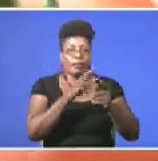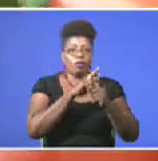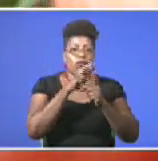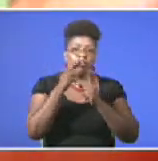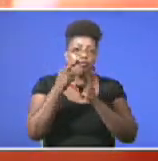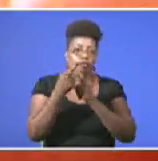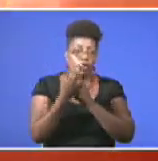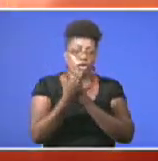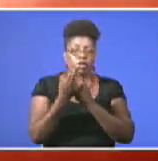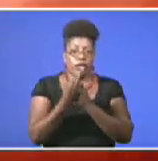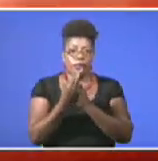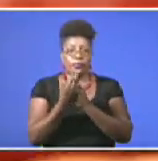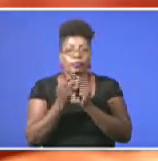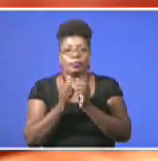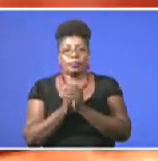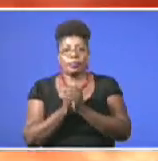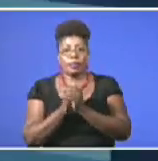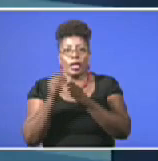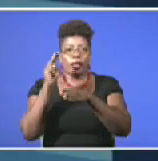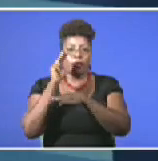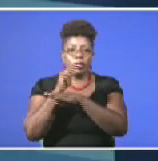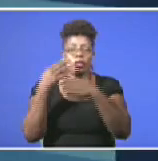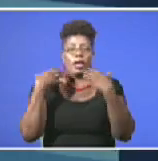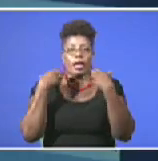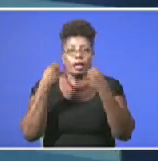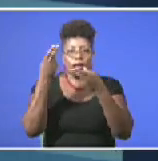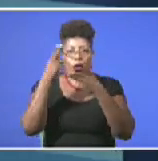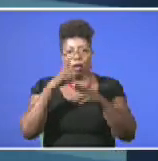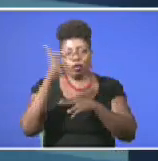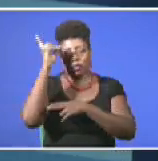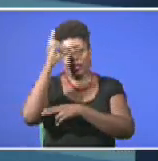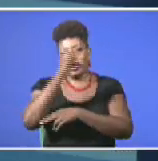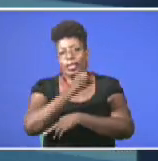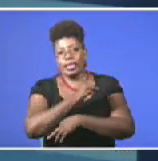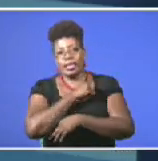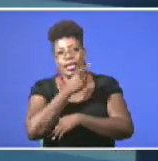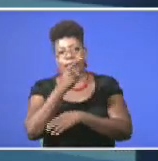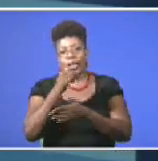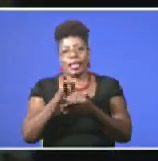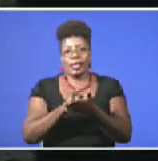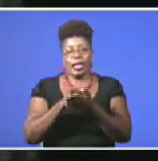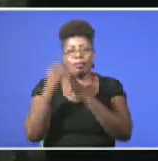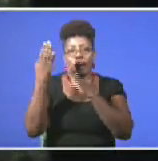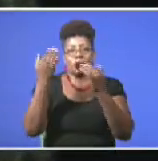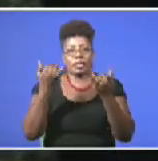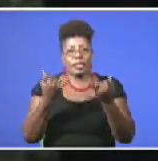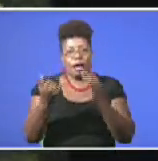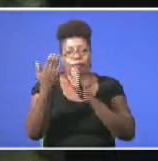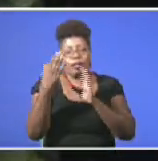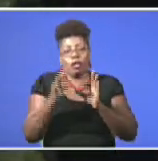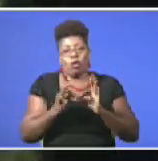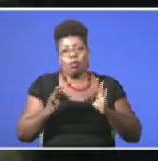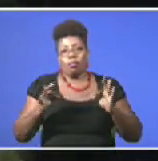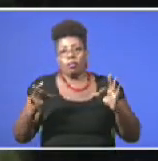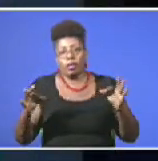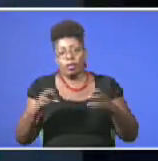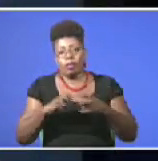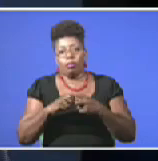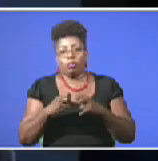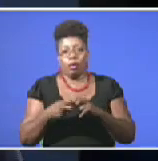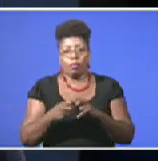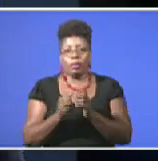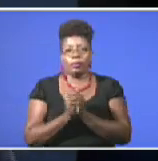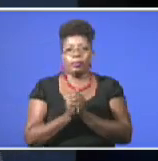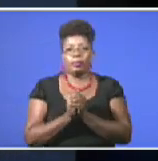per capita terms. Minister of Health, the Honorable Dr. Dwayne Sand, says the Bahamas now faces an obesity crisis.